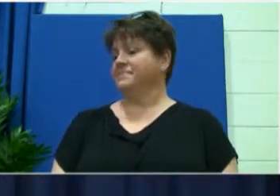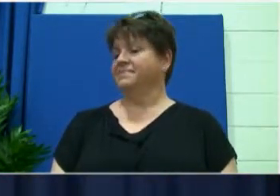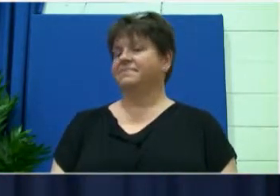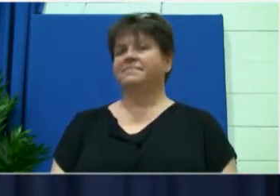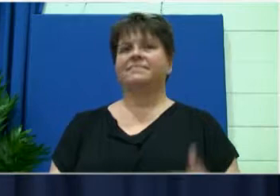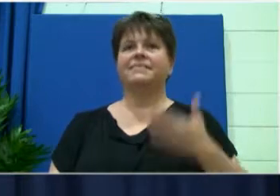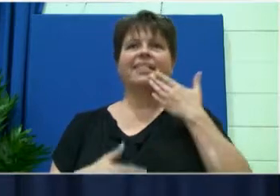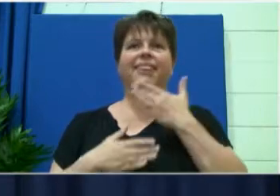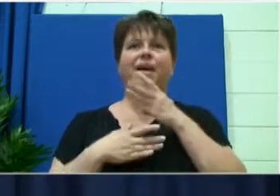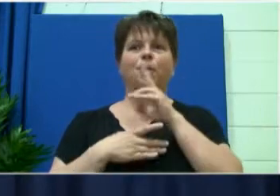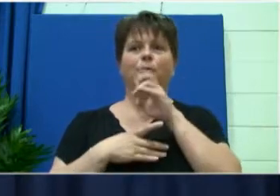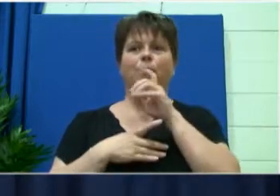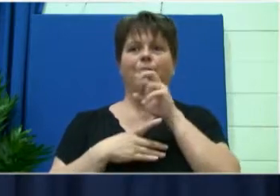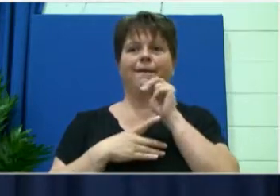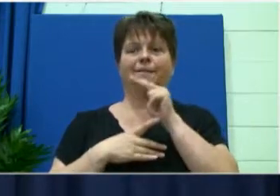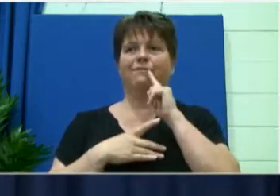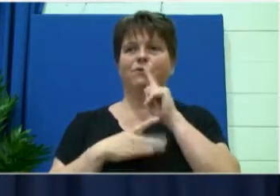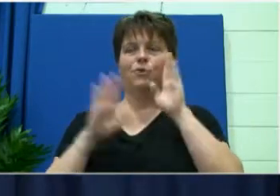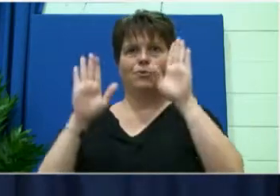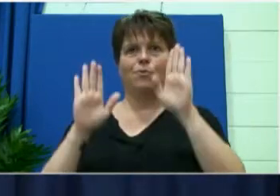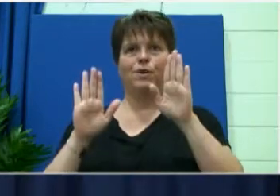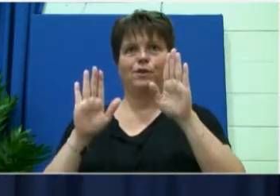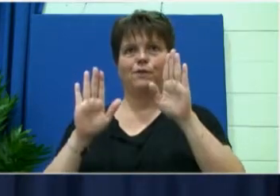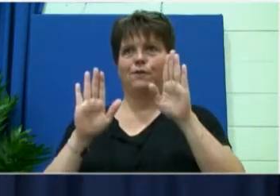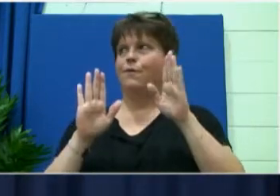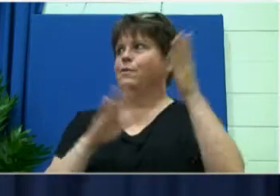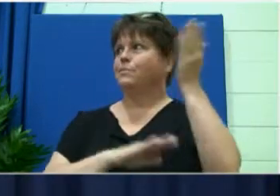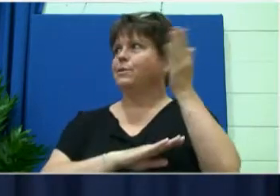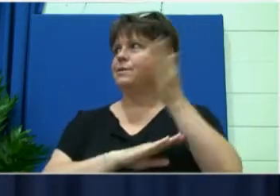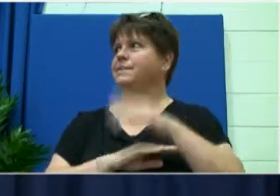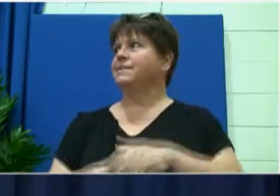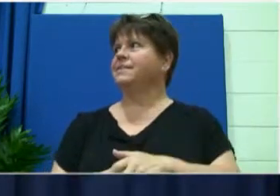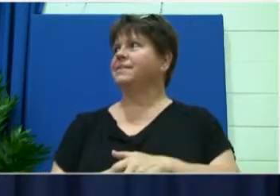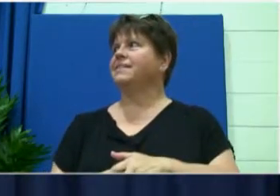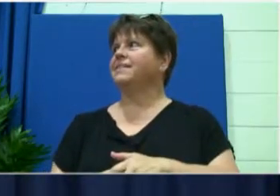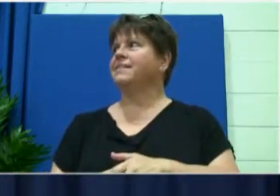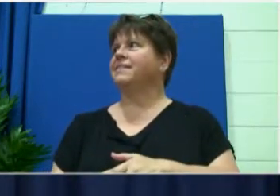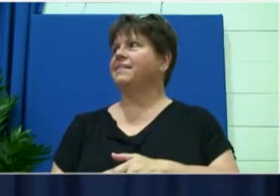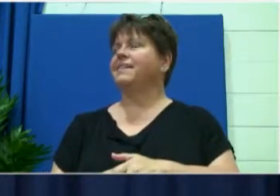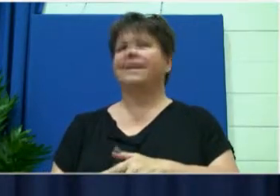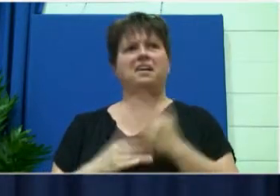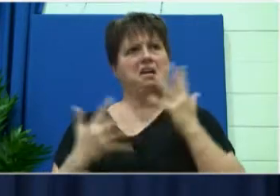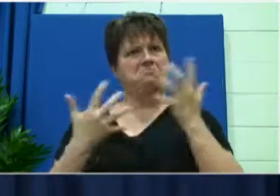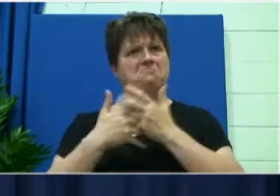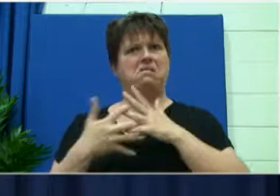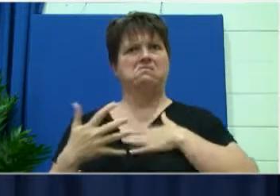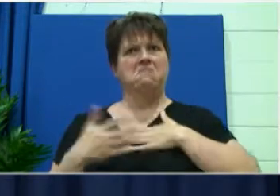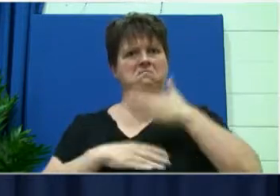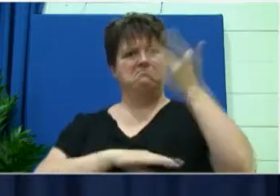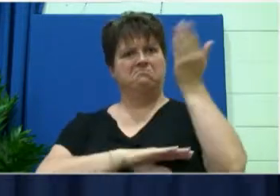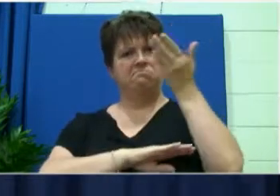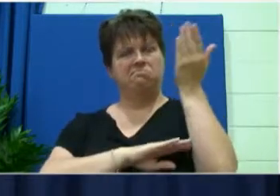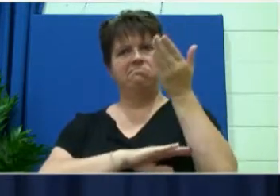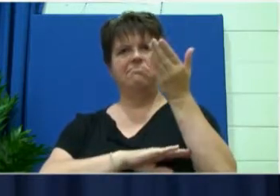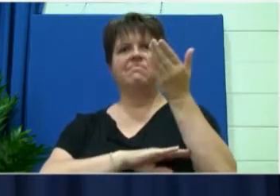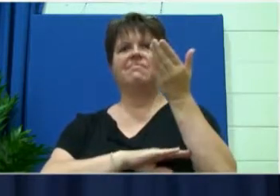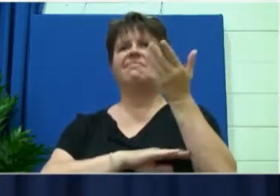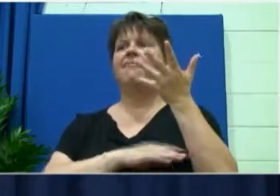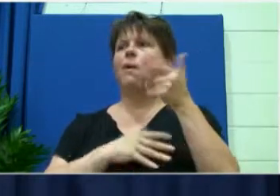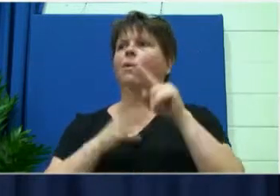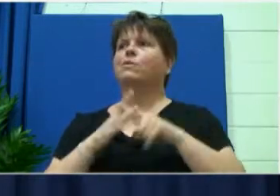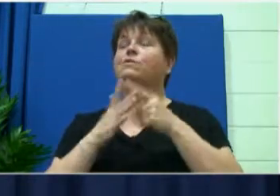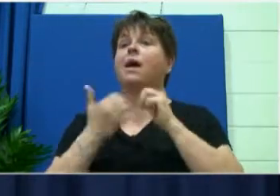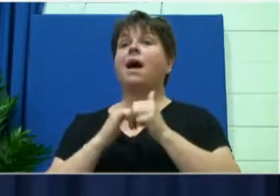Thank you, Braden, for your outstanding presentation. It'll kindly go along with mine. And I'd like to start